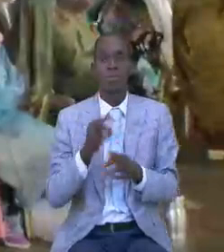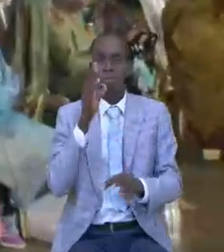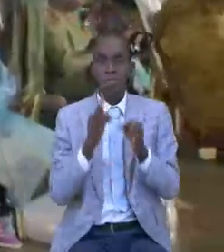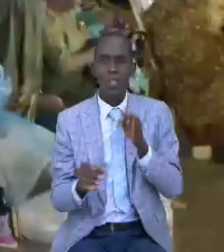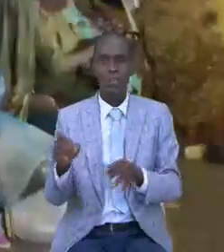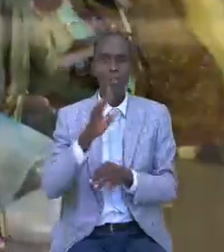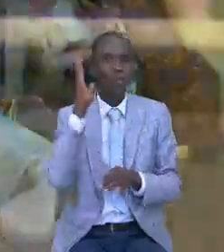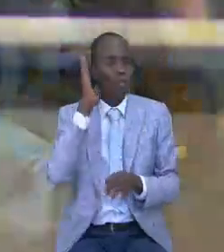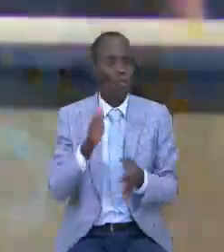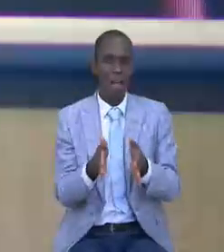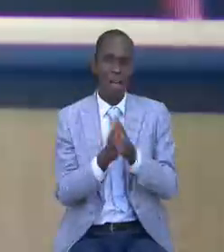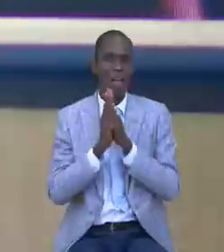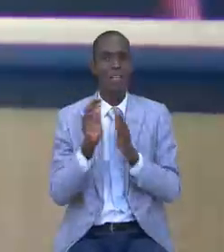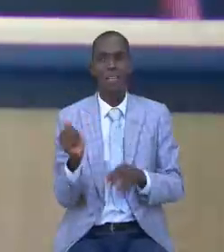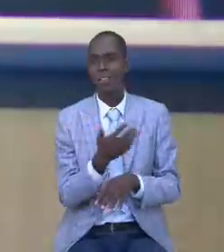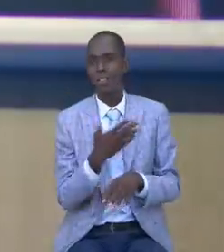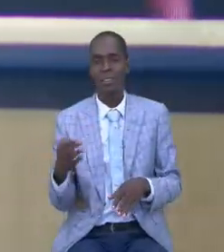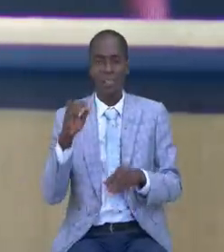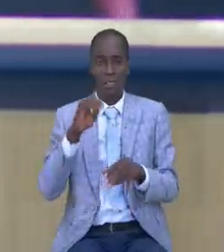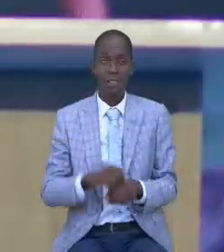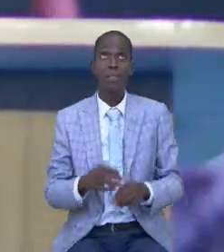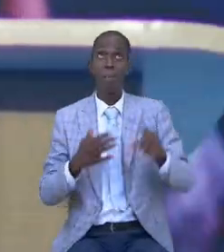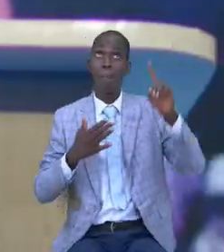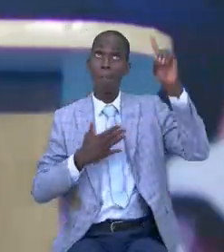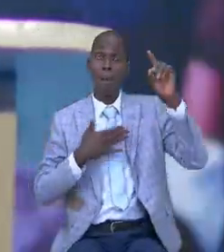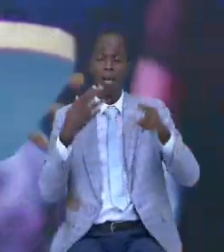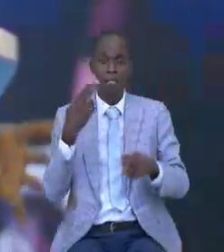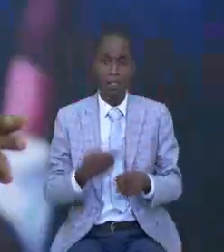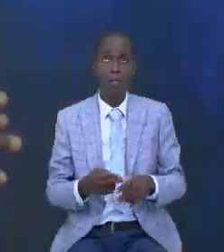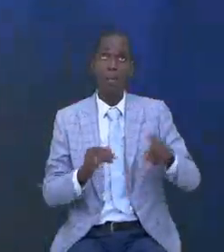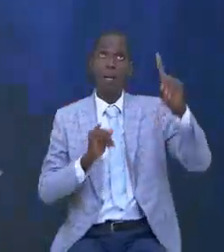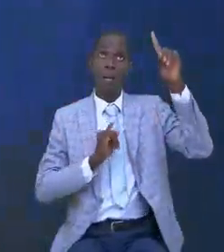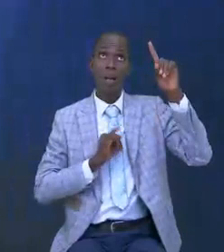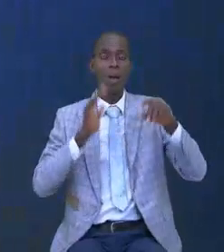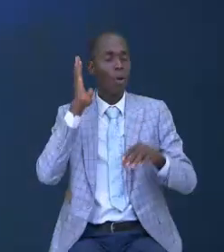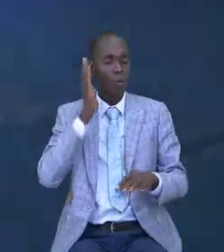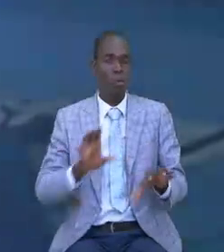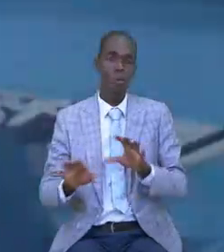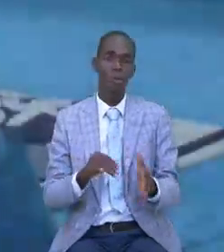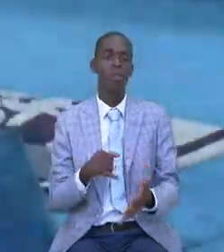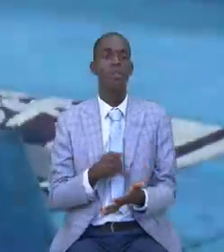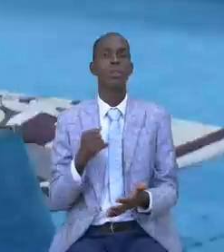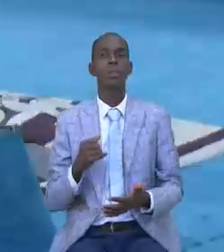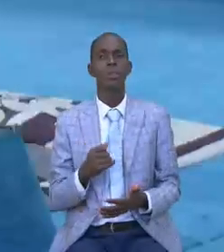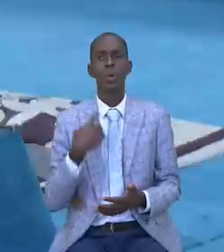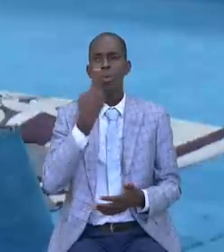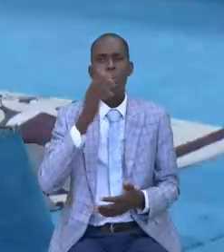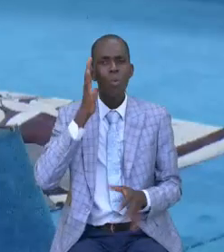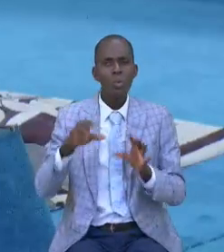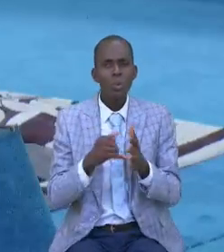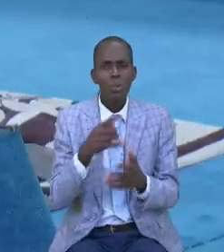ask anything in my name, I will do it. Who will do